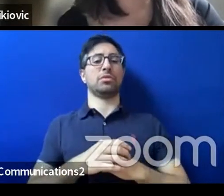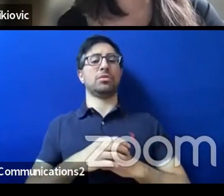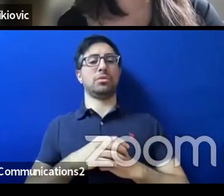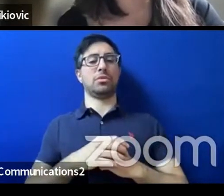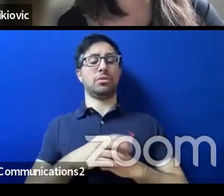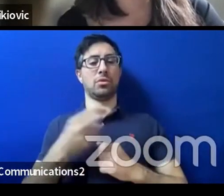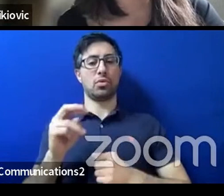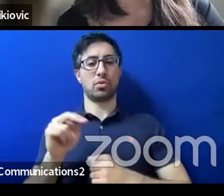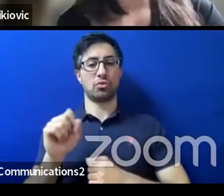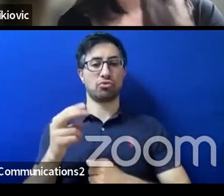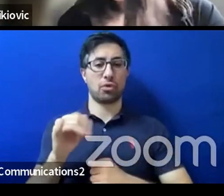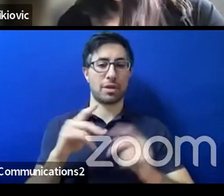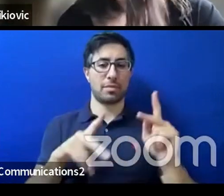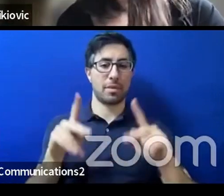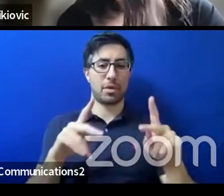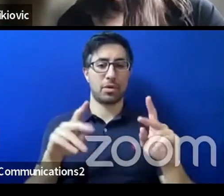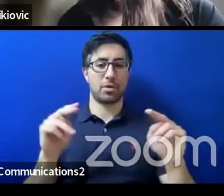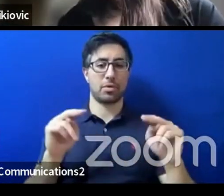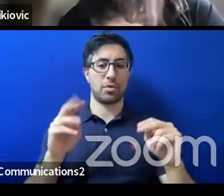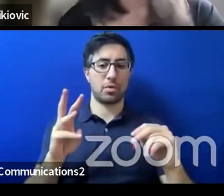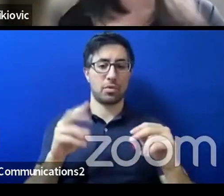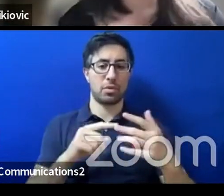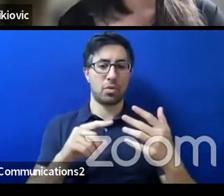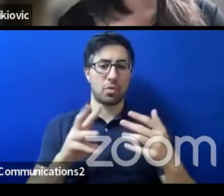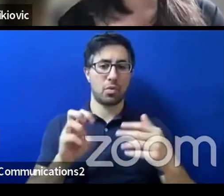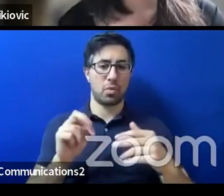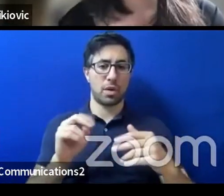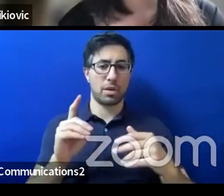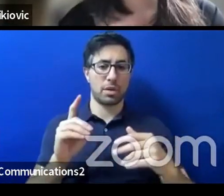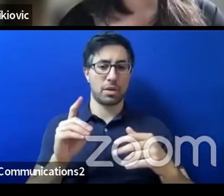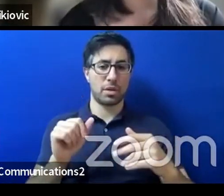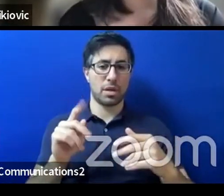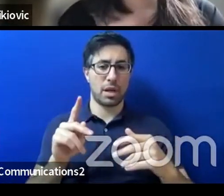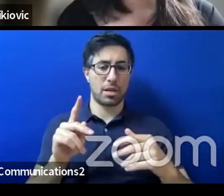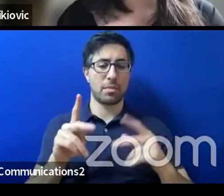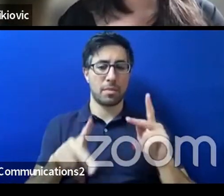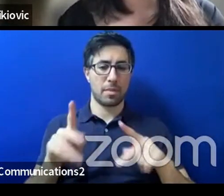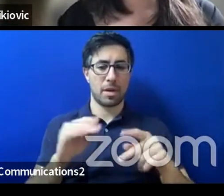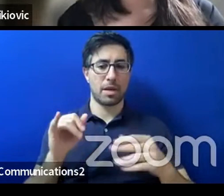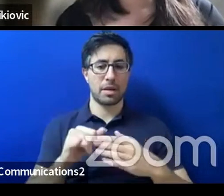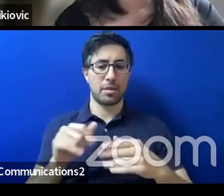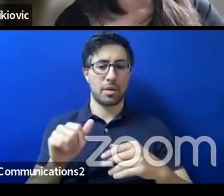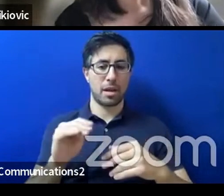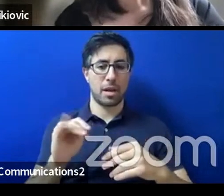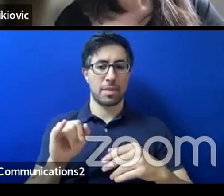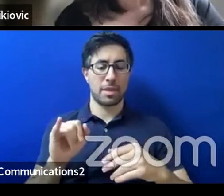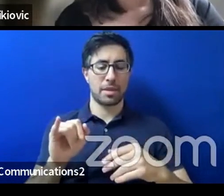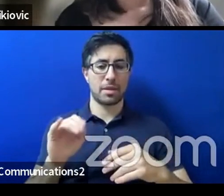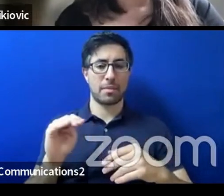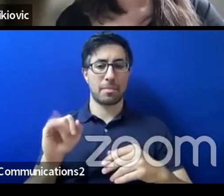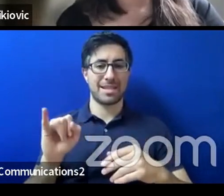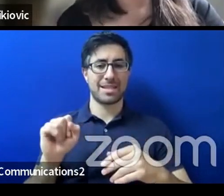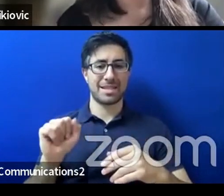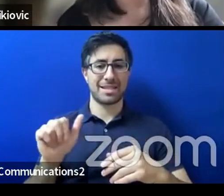Haudenosaunee people, the Neutral, the Wendat Tianotati or Wendat people, and now the Anishinaabe Mississauga settlers,